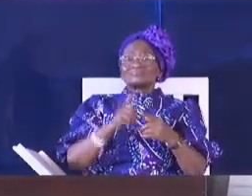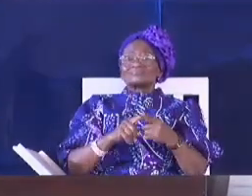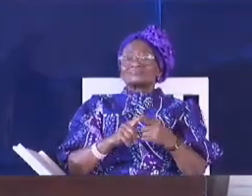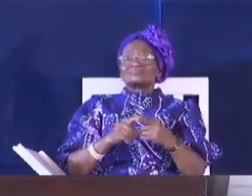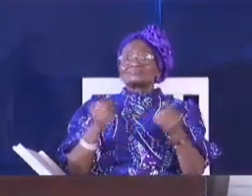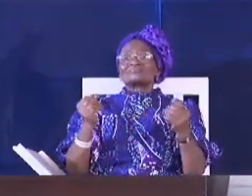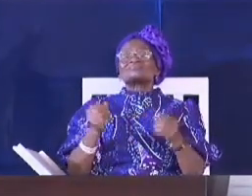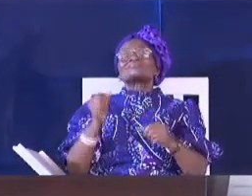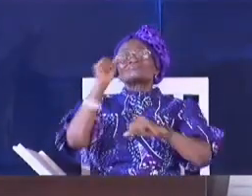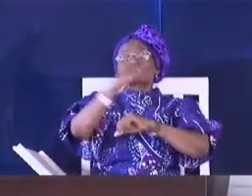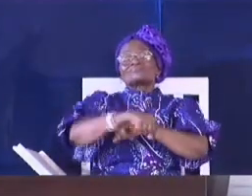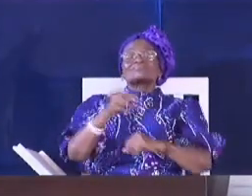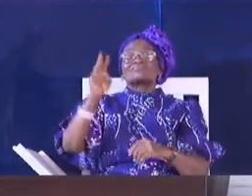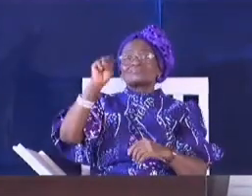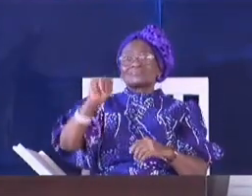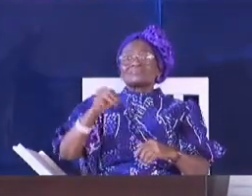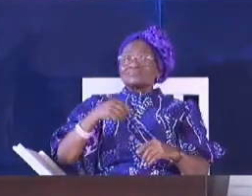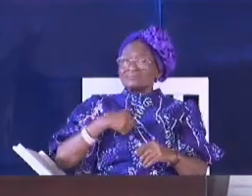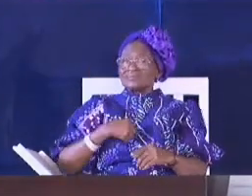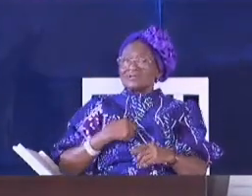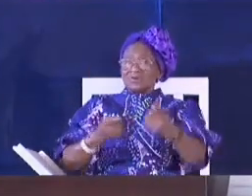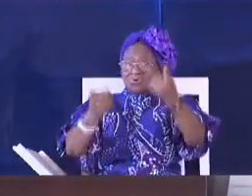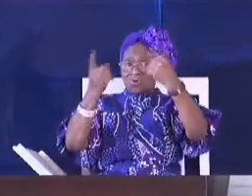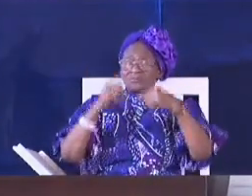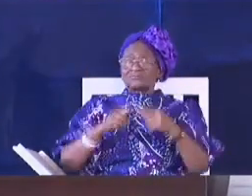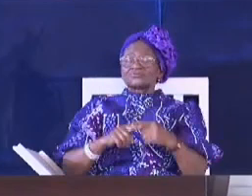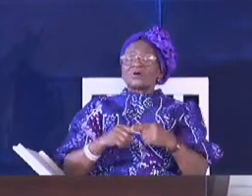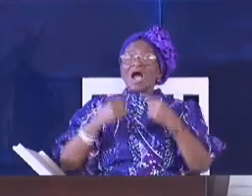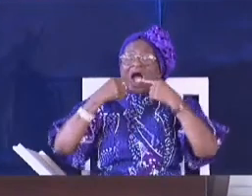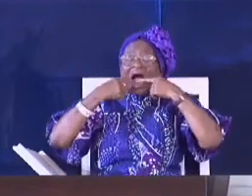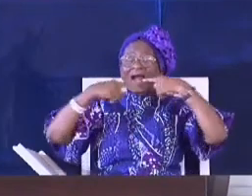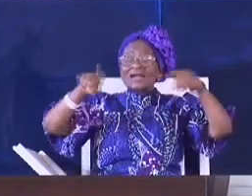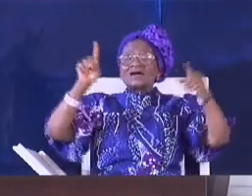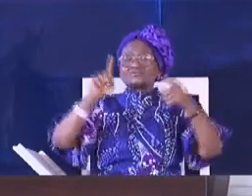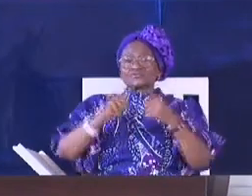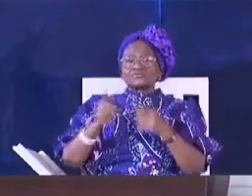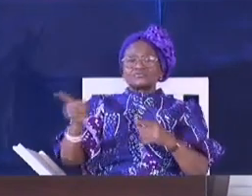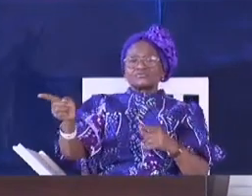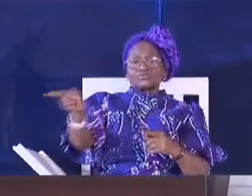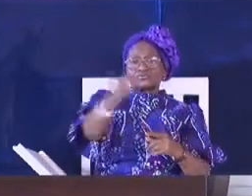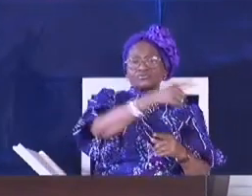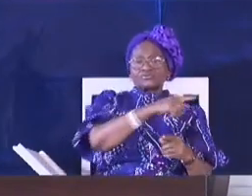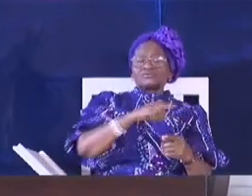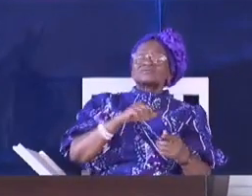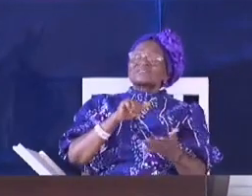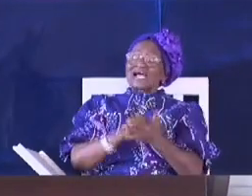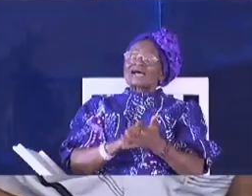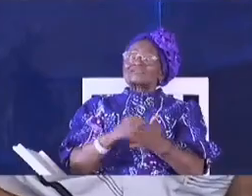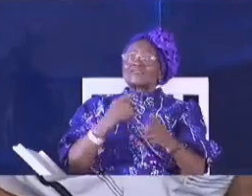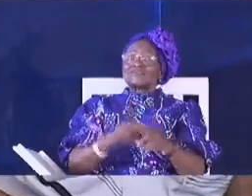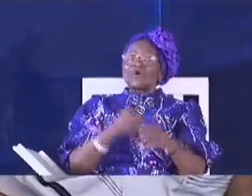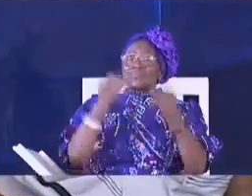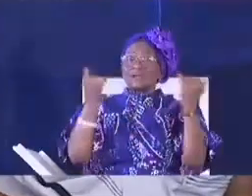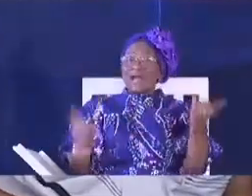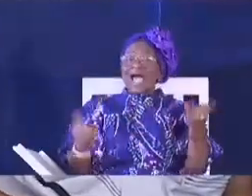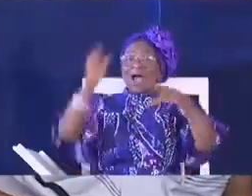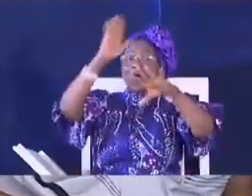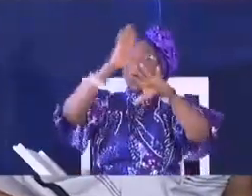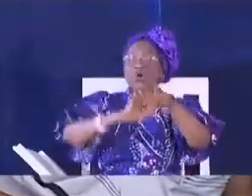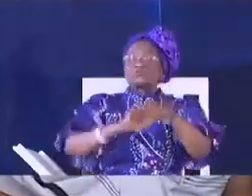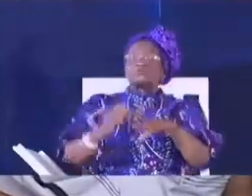I've come to announce to you that from today onward, you won't fight your battles alone.